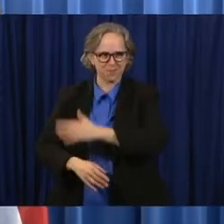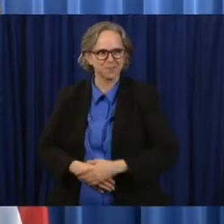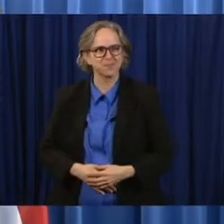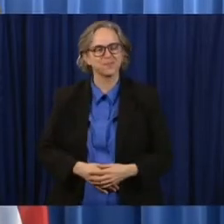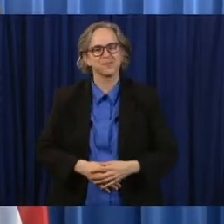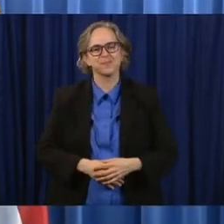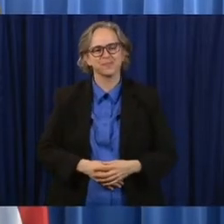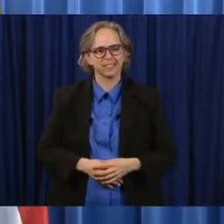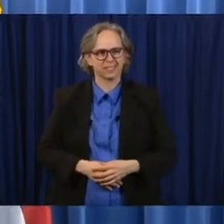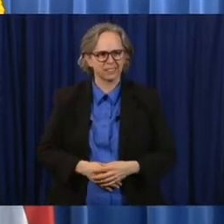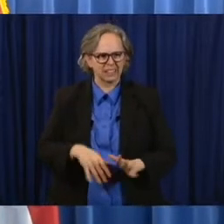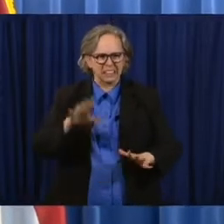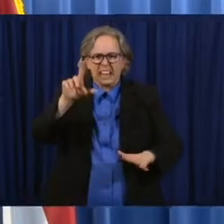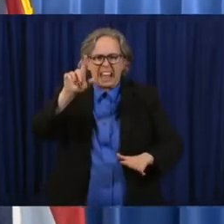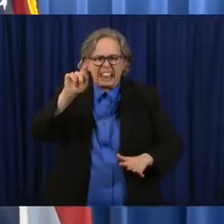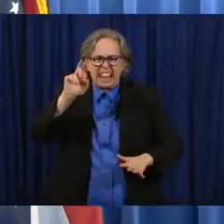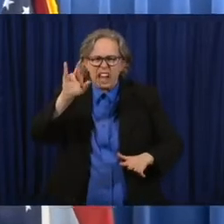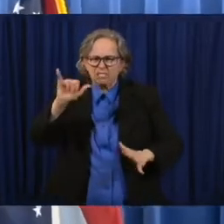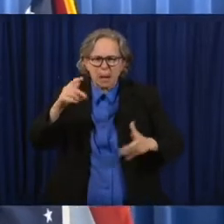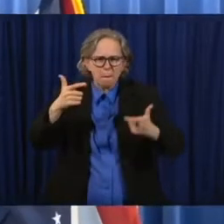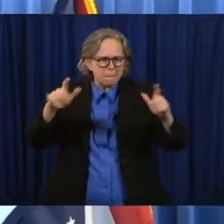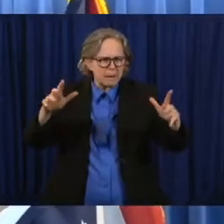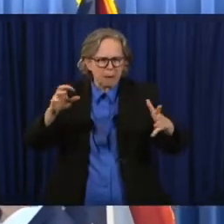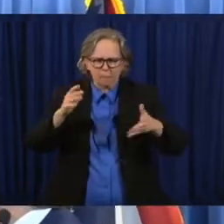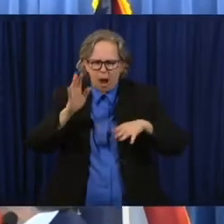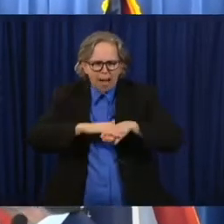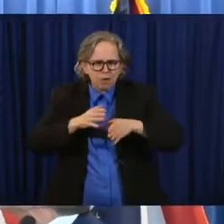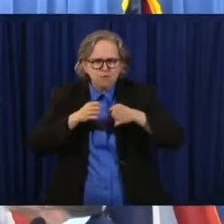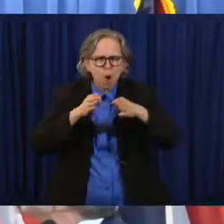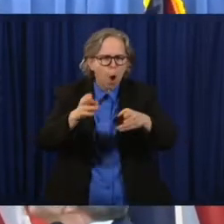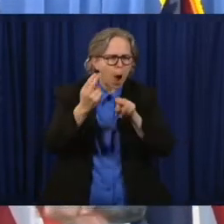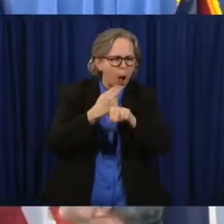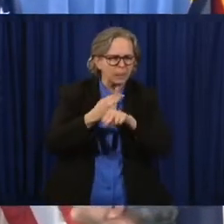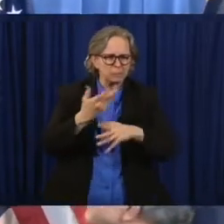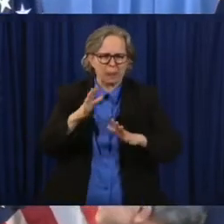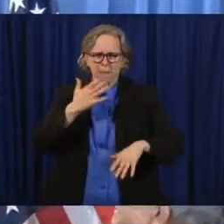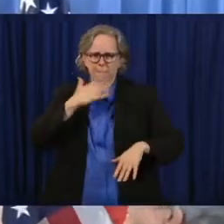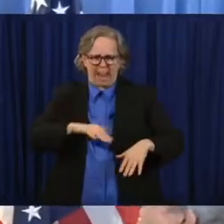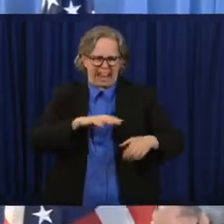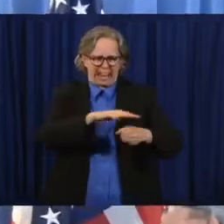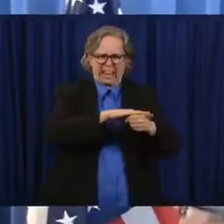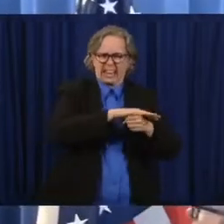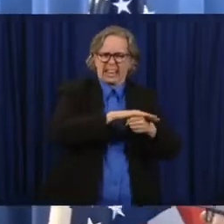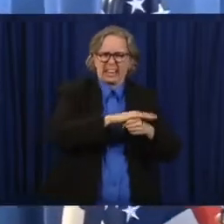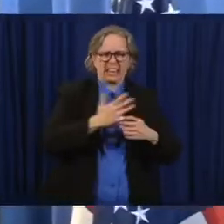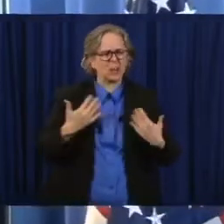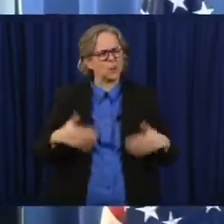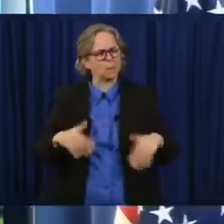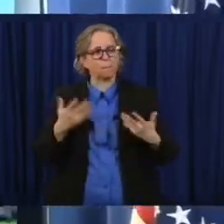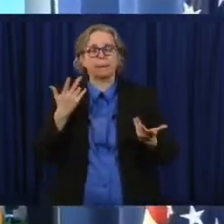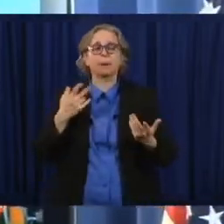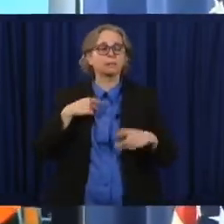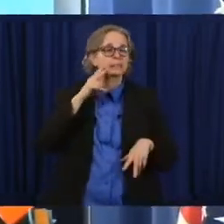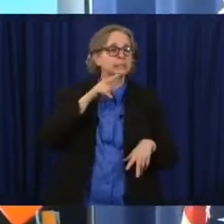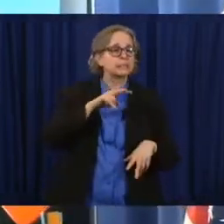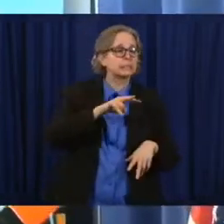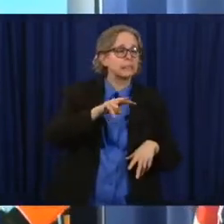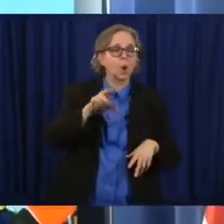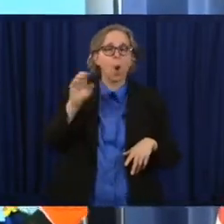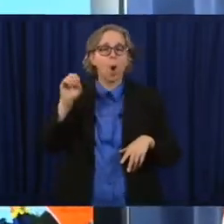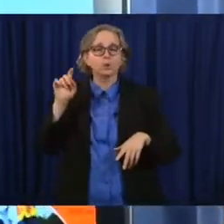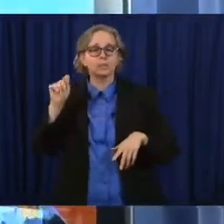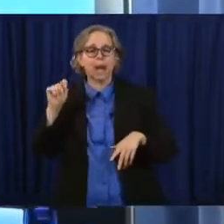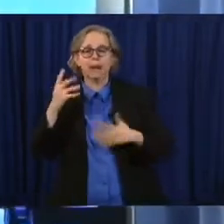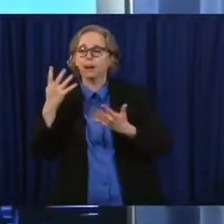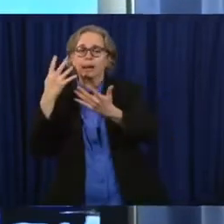Litter is a big problem along our roadways. It's especially bad in urban areas. You've probably seen ODOT crews, inmates, private sector organizations,